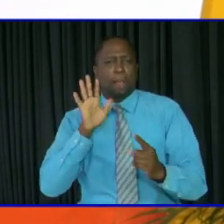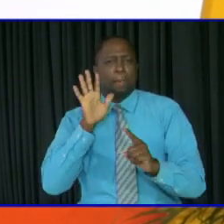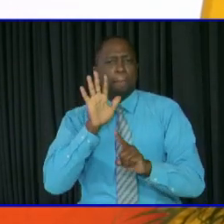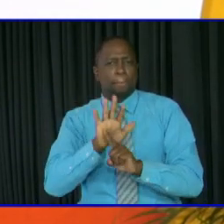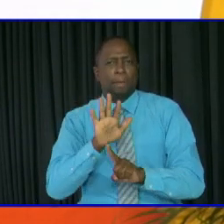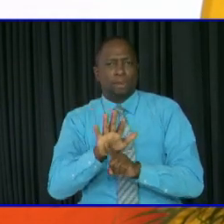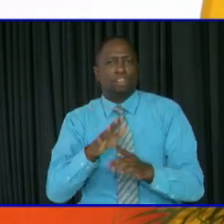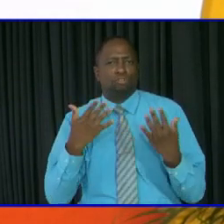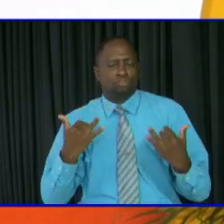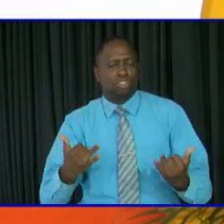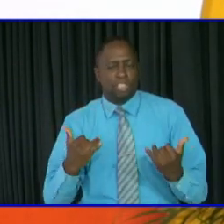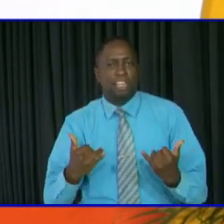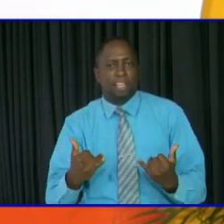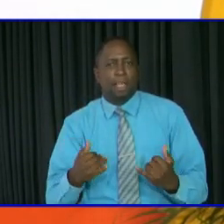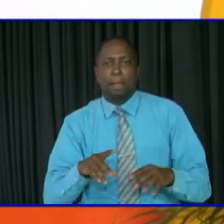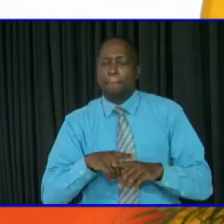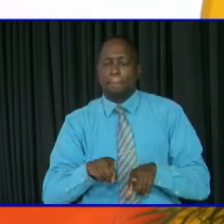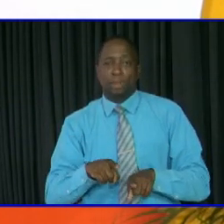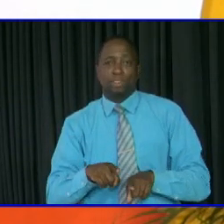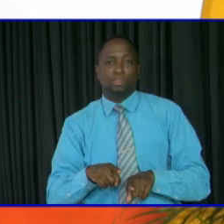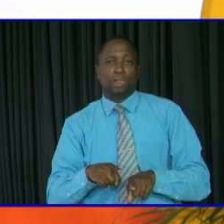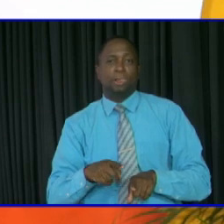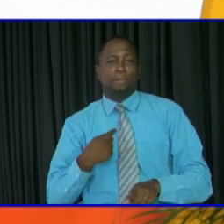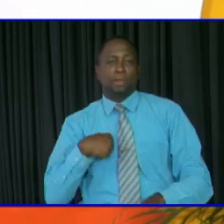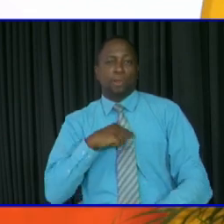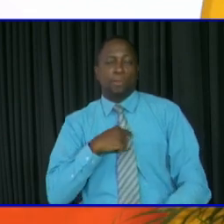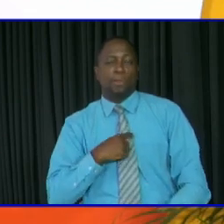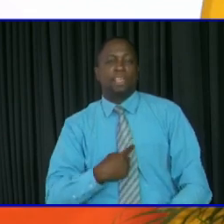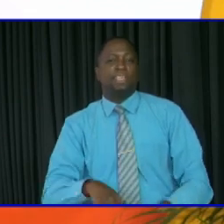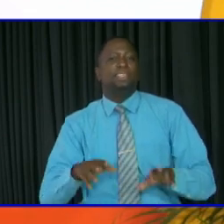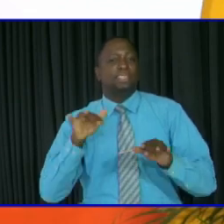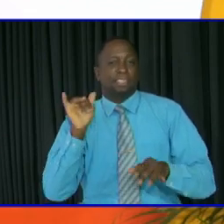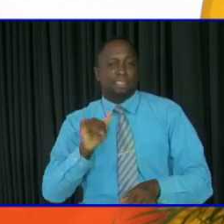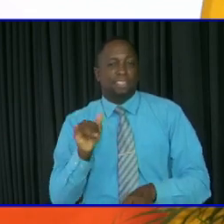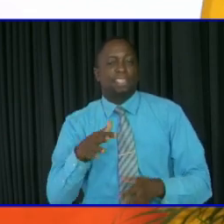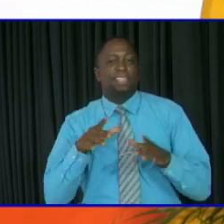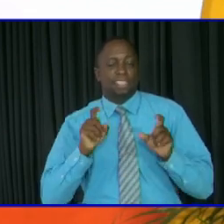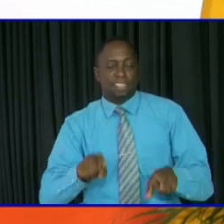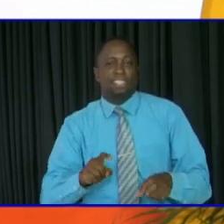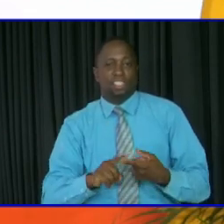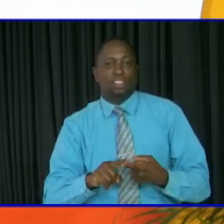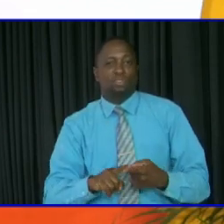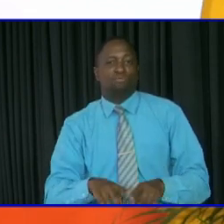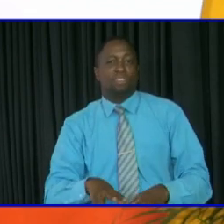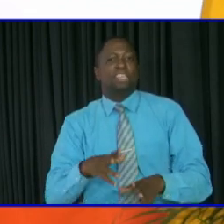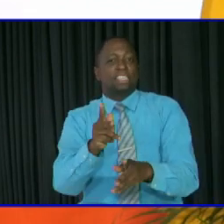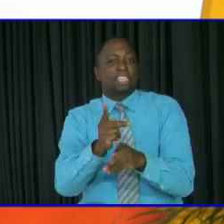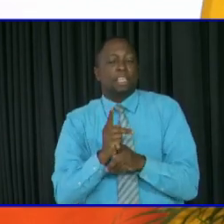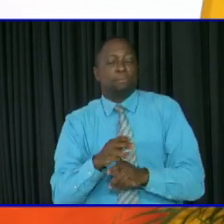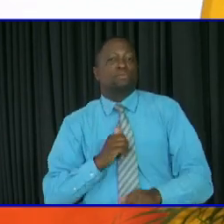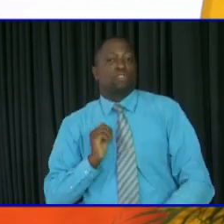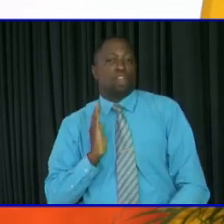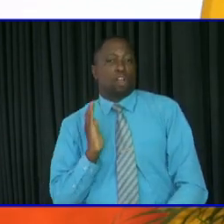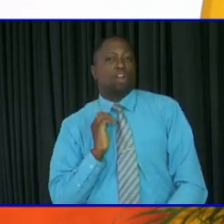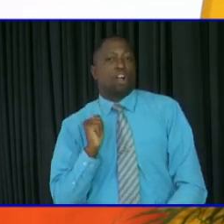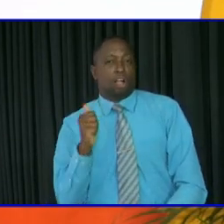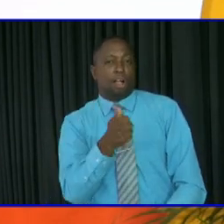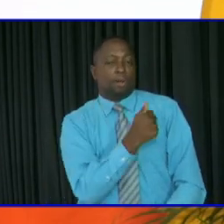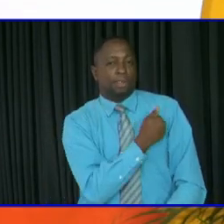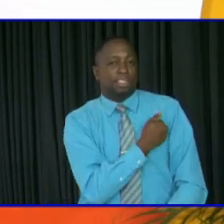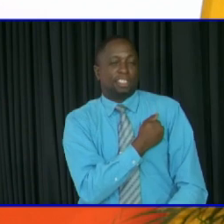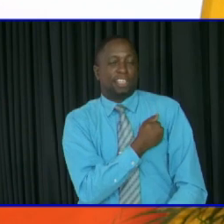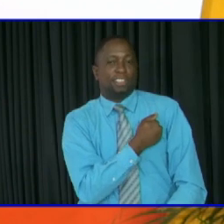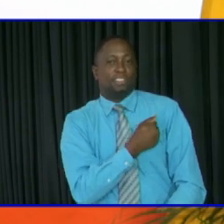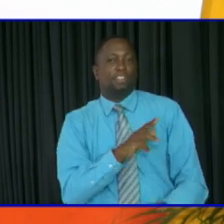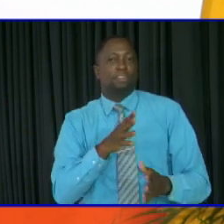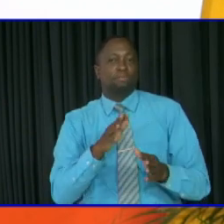we should not seek to maintain sexual purity or chastity. While in the Old Testament there are